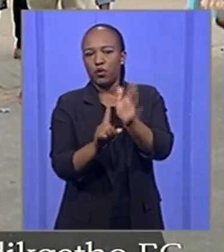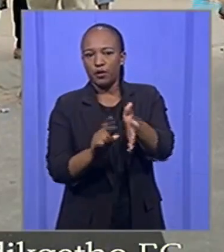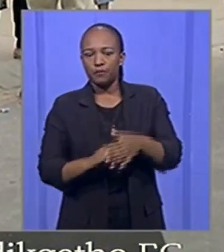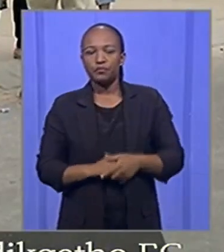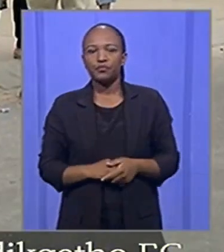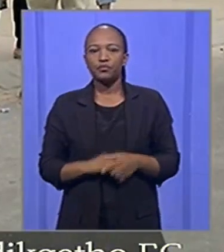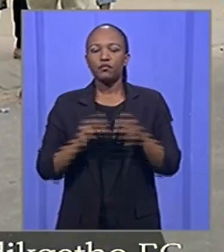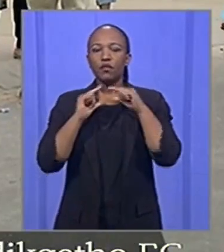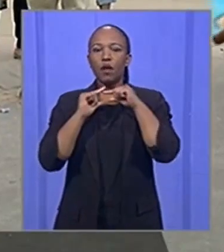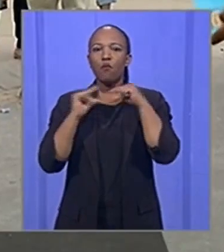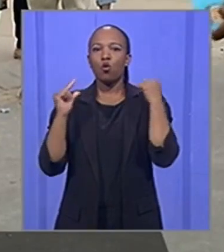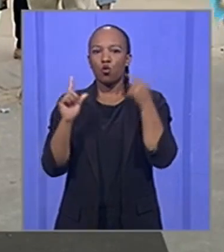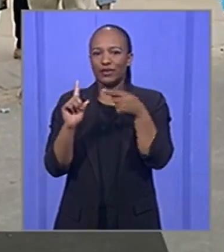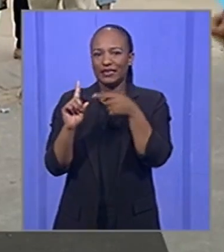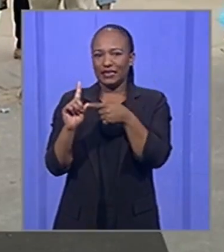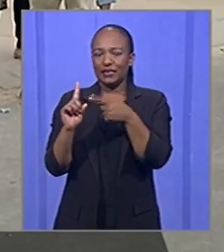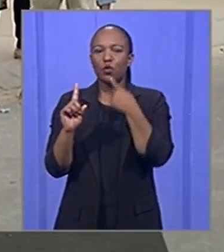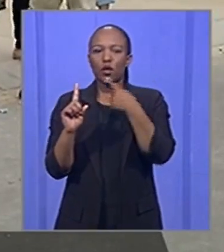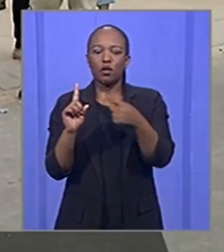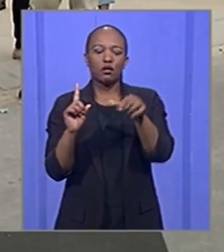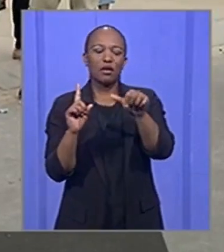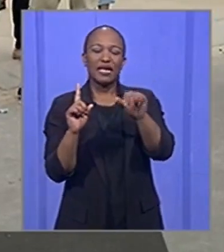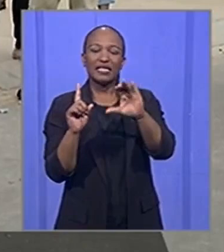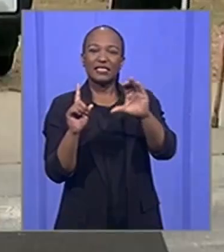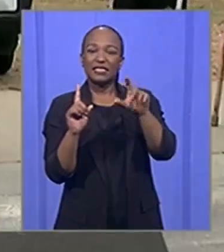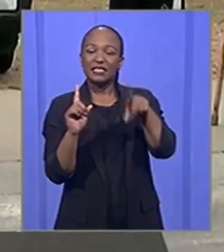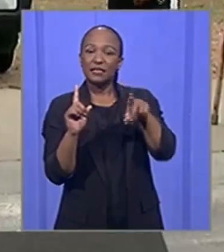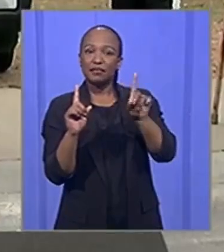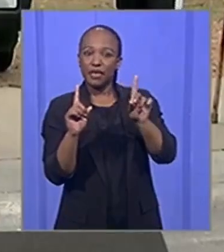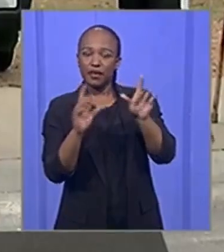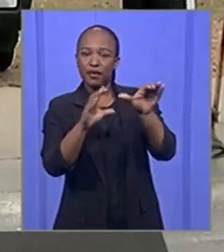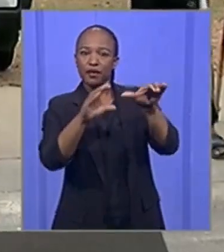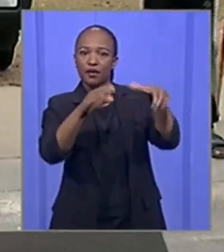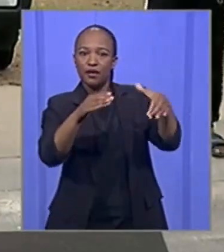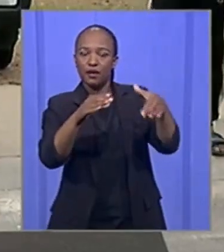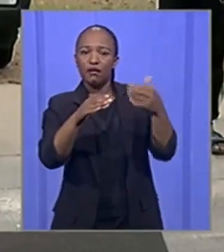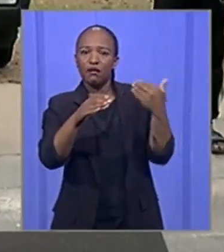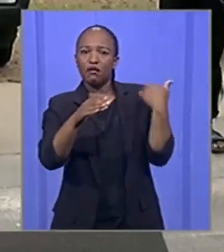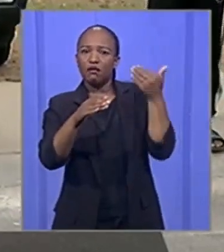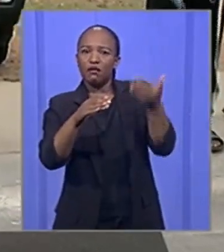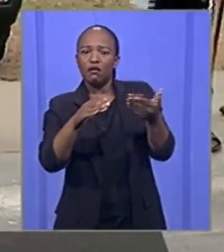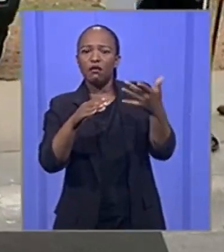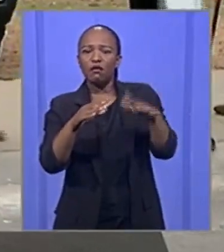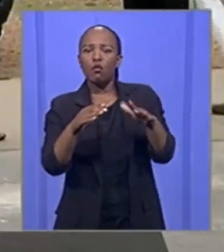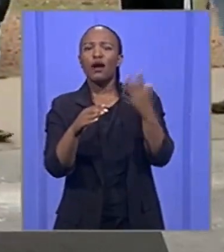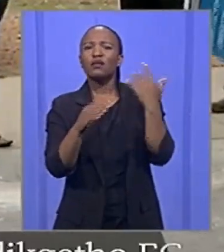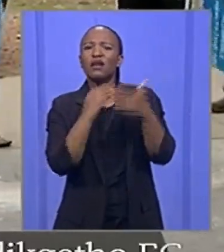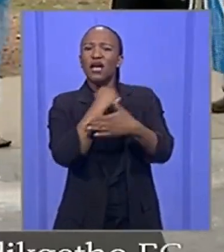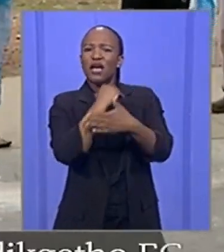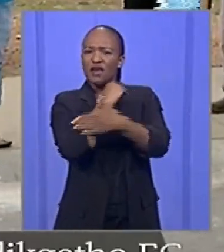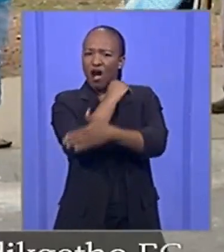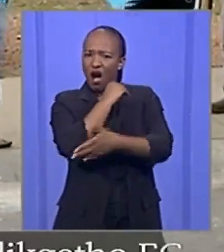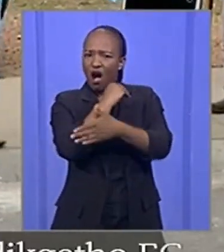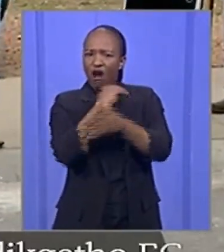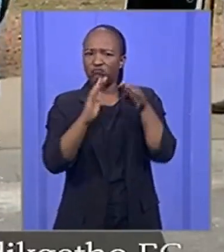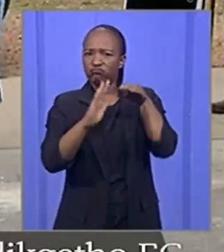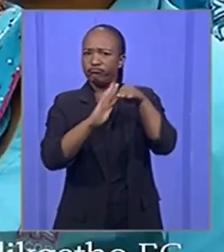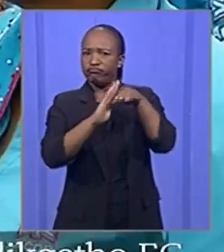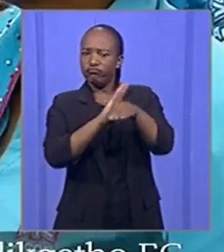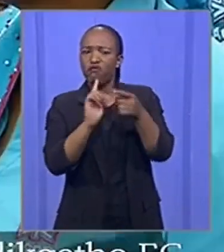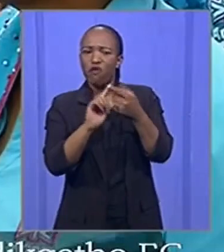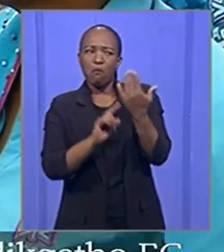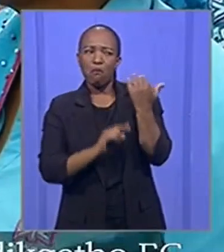Moruti Mishwe o re ACDP e tlo rarolla diphephetso tsa moruo wa kahisano tse qadileng ho thefula naha ena ho tloha ka 1994.